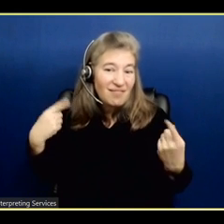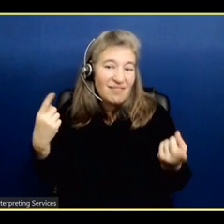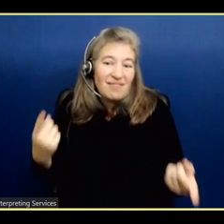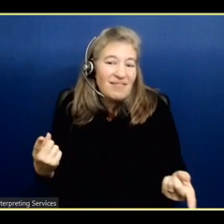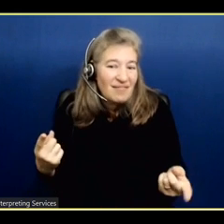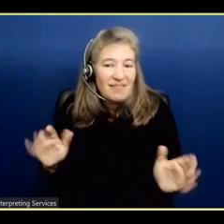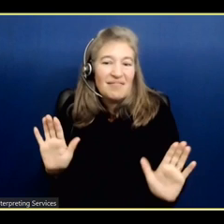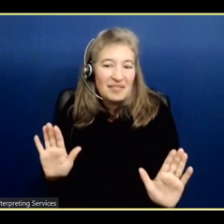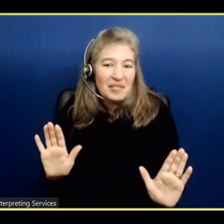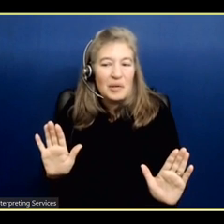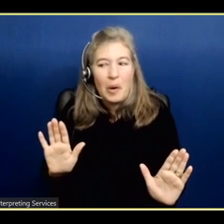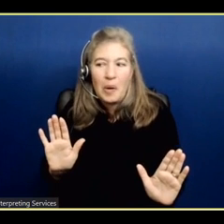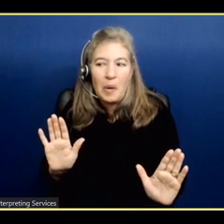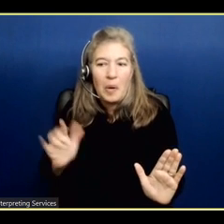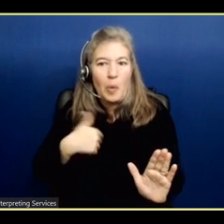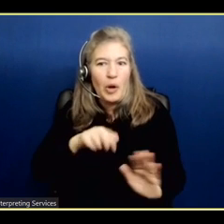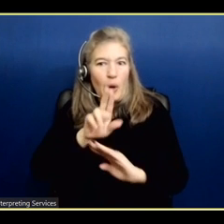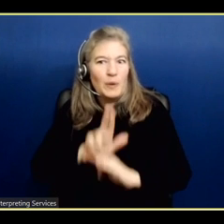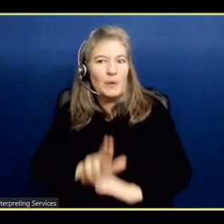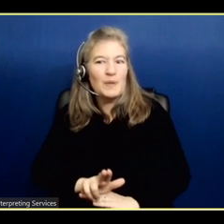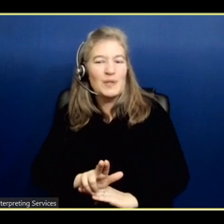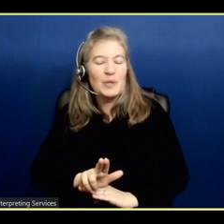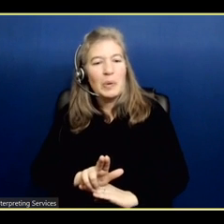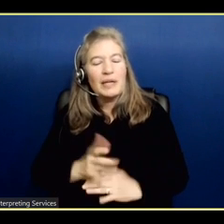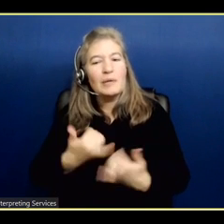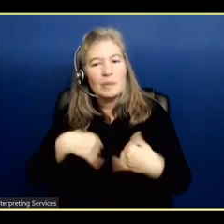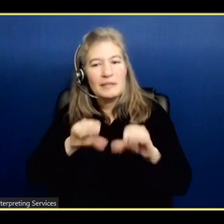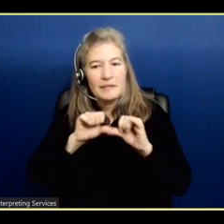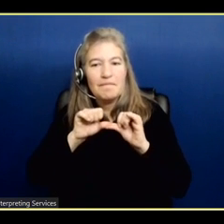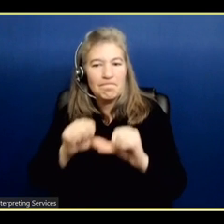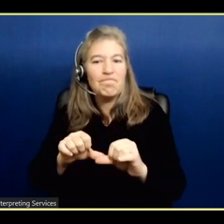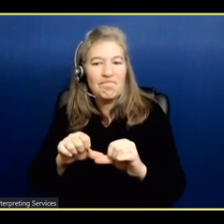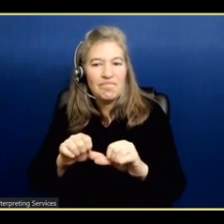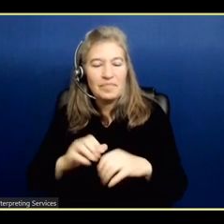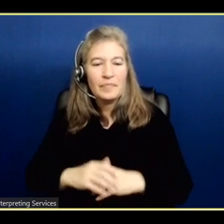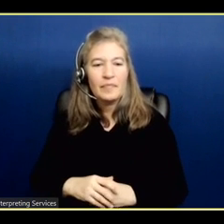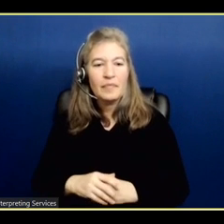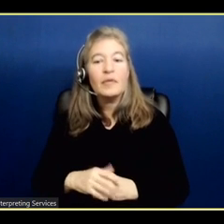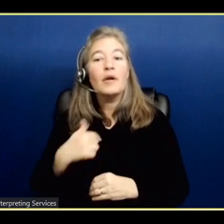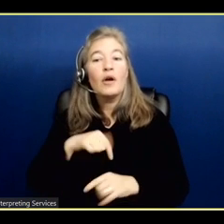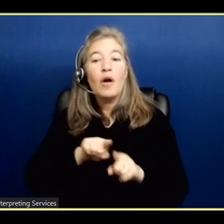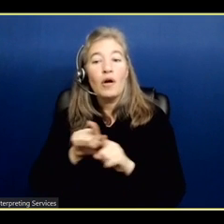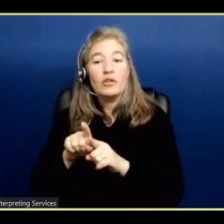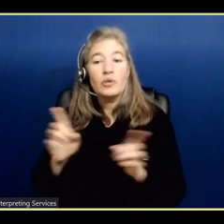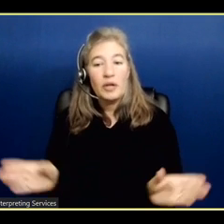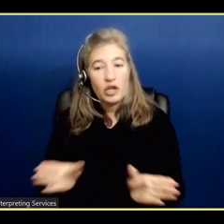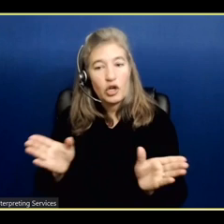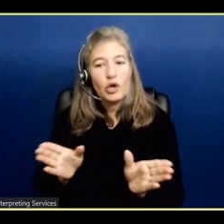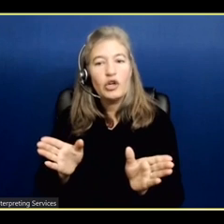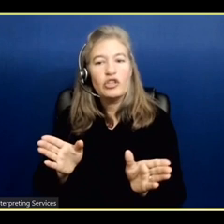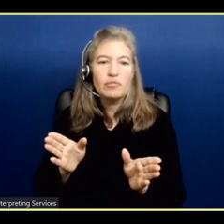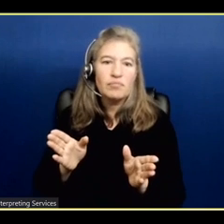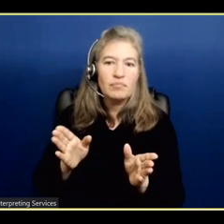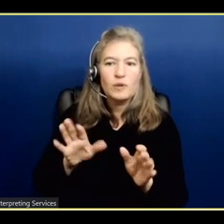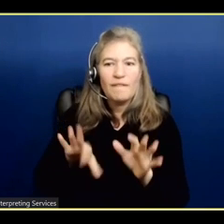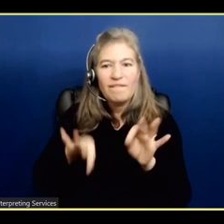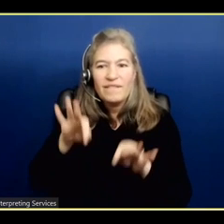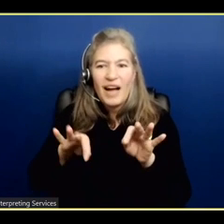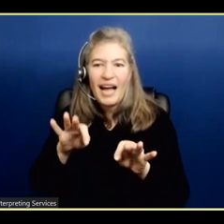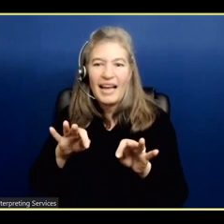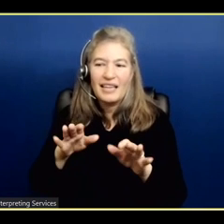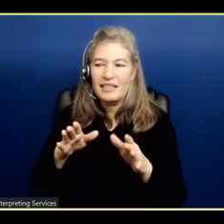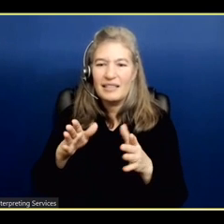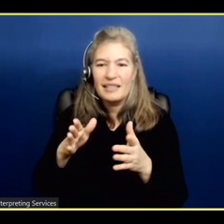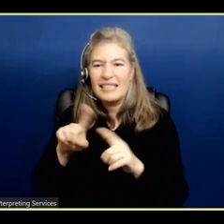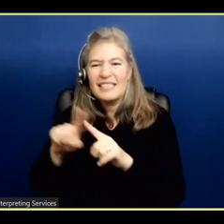Also, as many folks have also already mentioned, cutting down on bureaucracy. NPN is relatively small and nimble, and we're doing what we can,